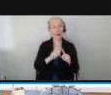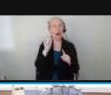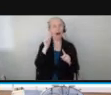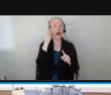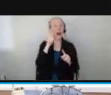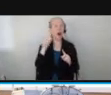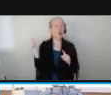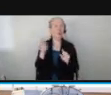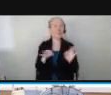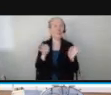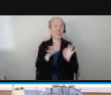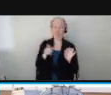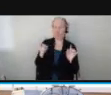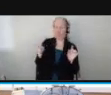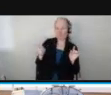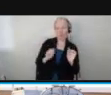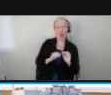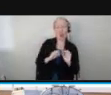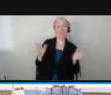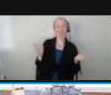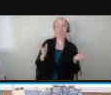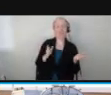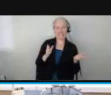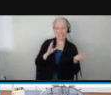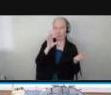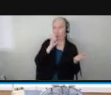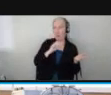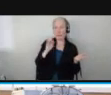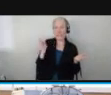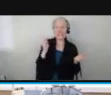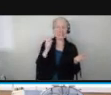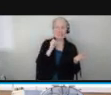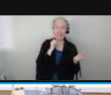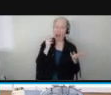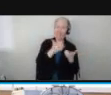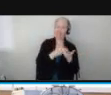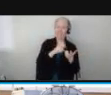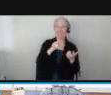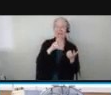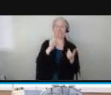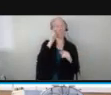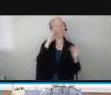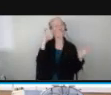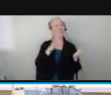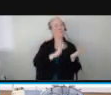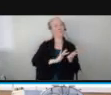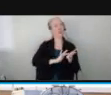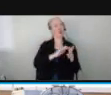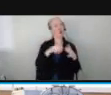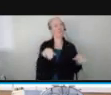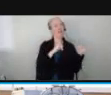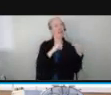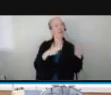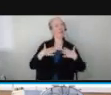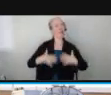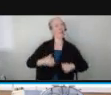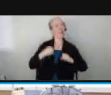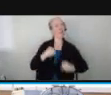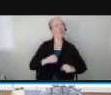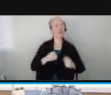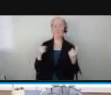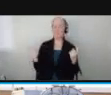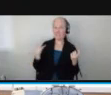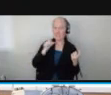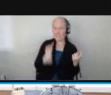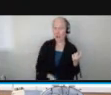clearly outside of NASA's medical standards. And that's the thing about spaceflight for everybody. I'm excited about the